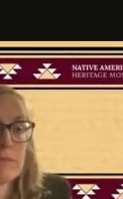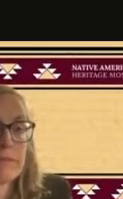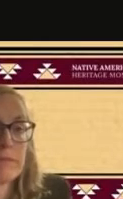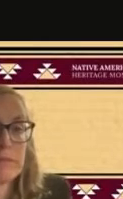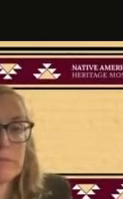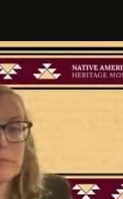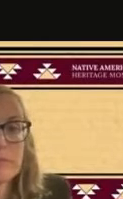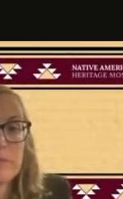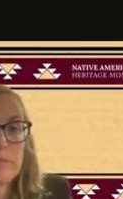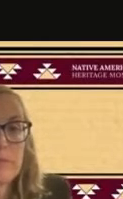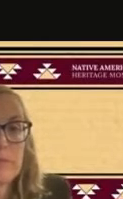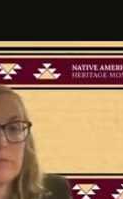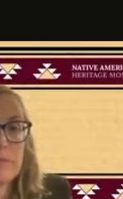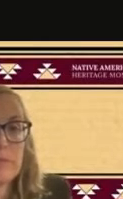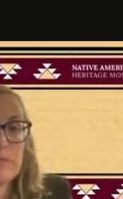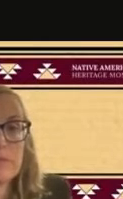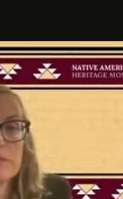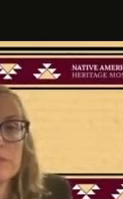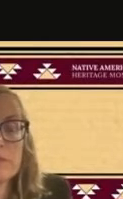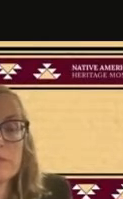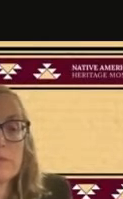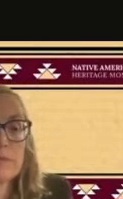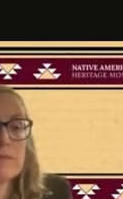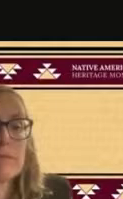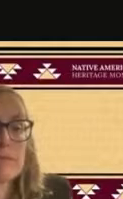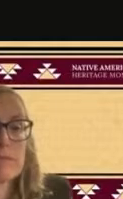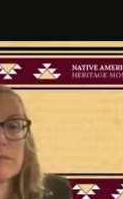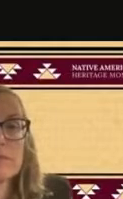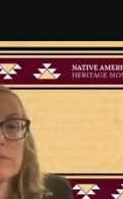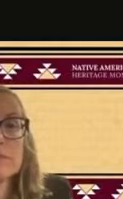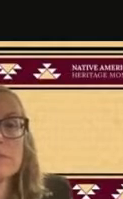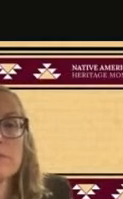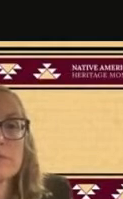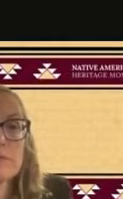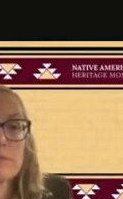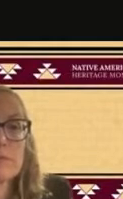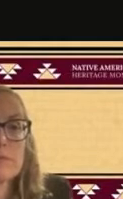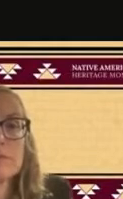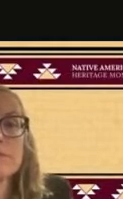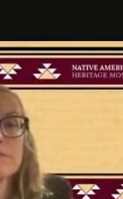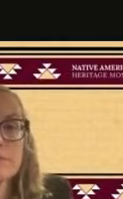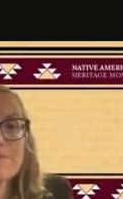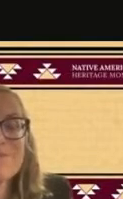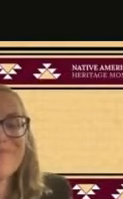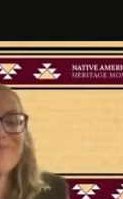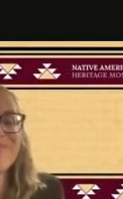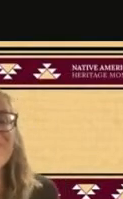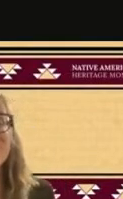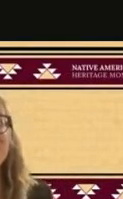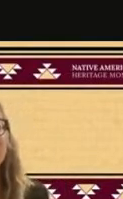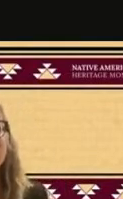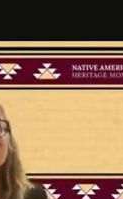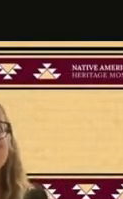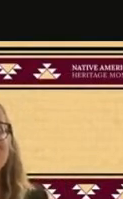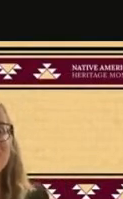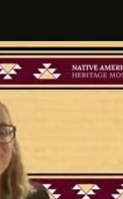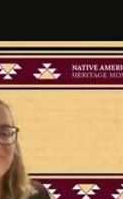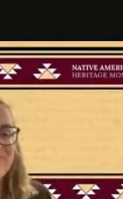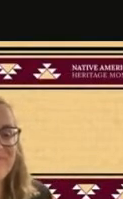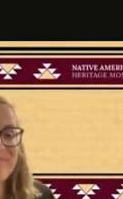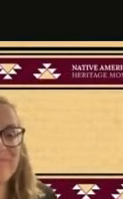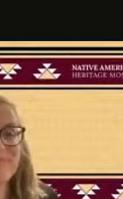And I will adjourn the meeting. It's 9:17 p.m. Thank you all for the great work tonight. Yeah, take care.